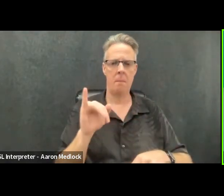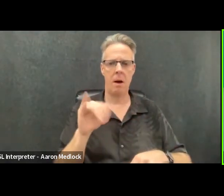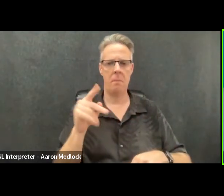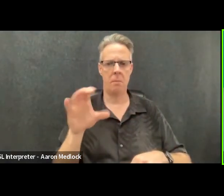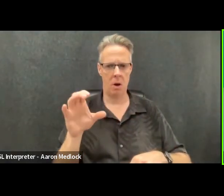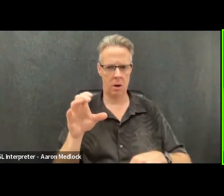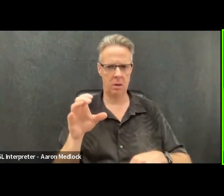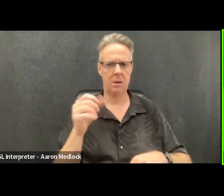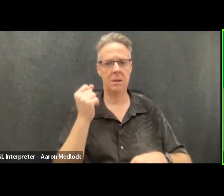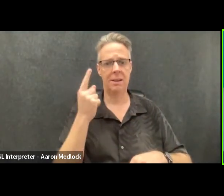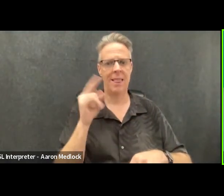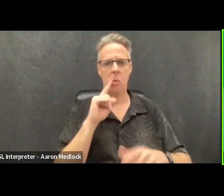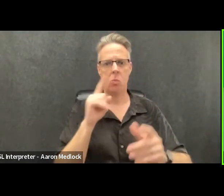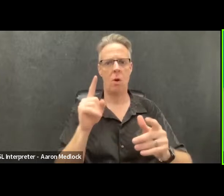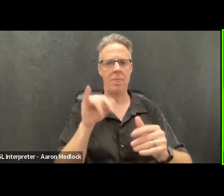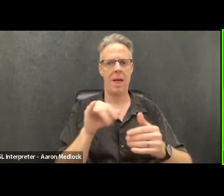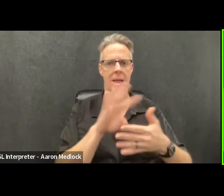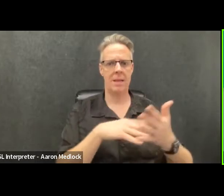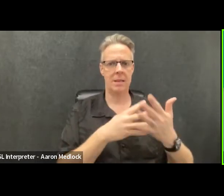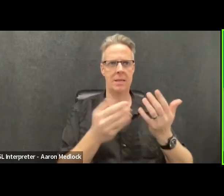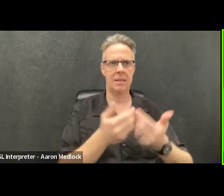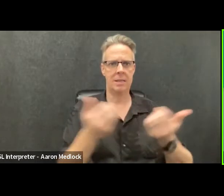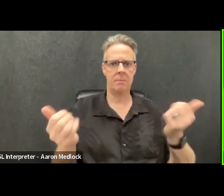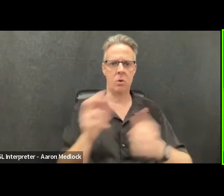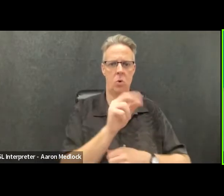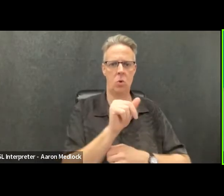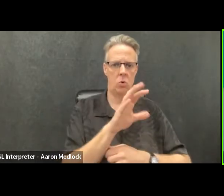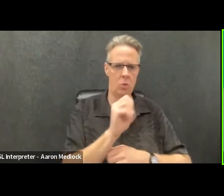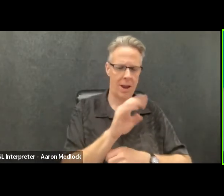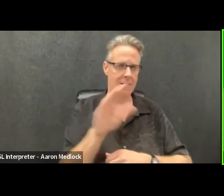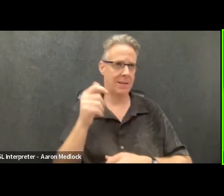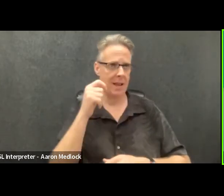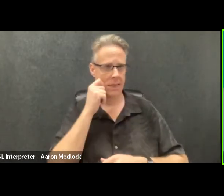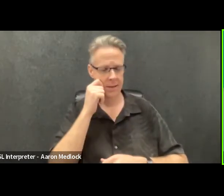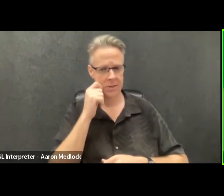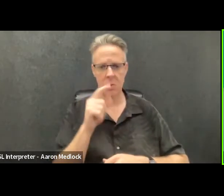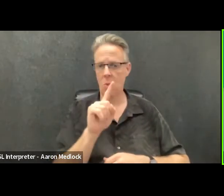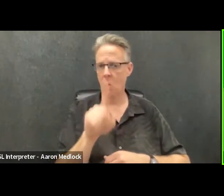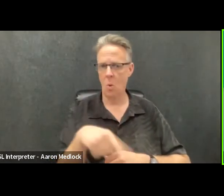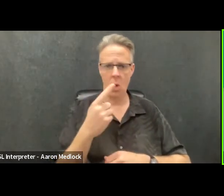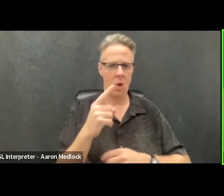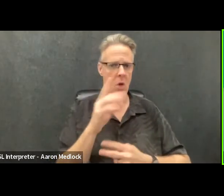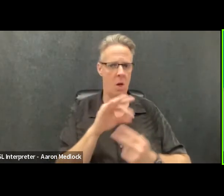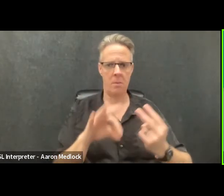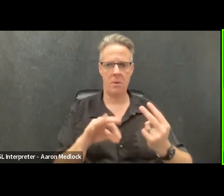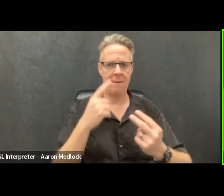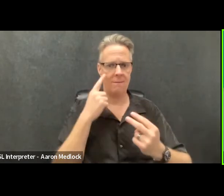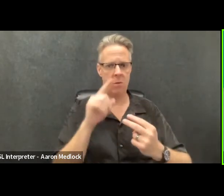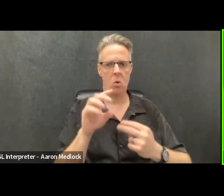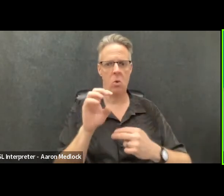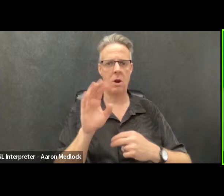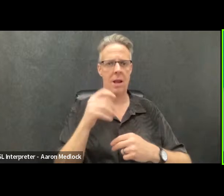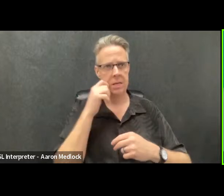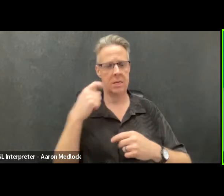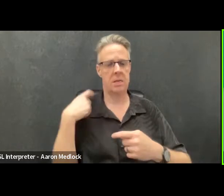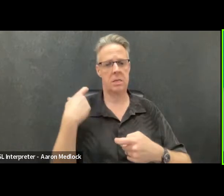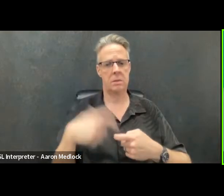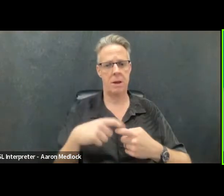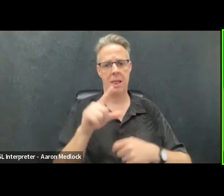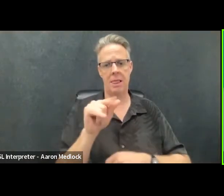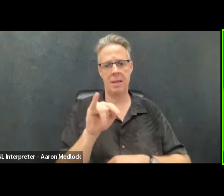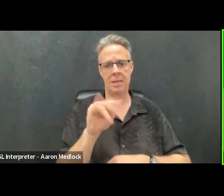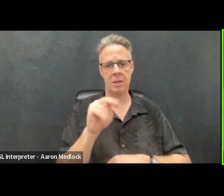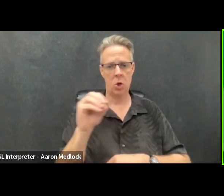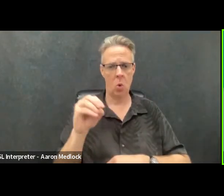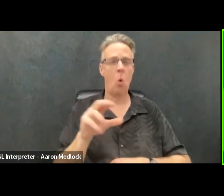the census separates out race and ethnicity, and the only options for ethnicity are Hispanic Latino or